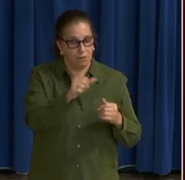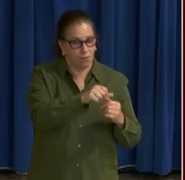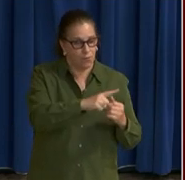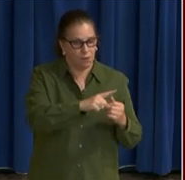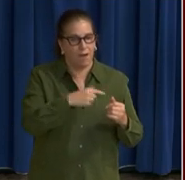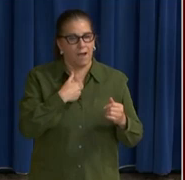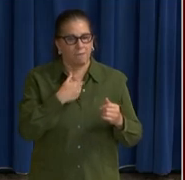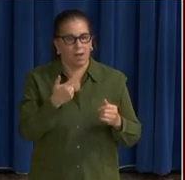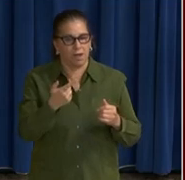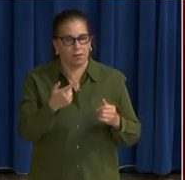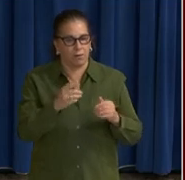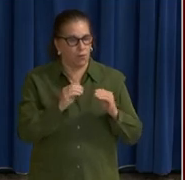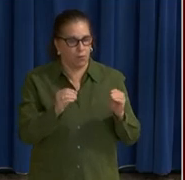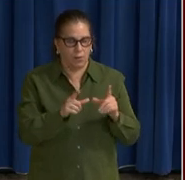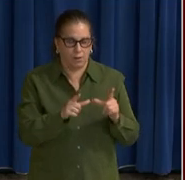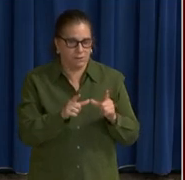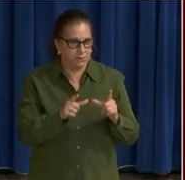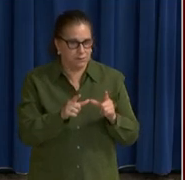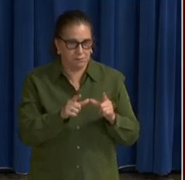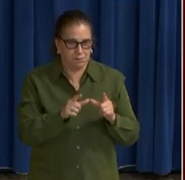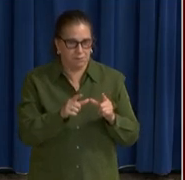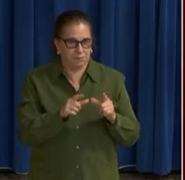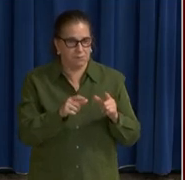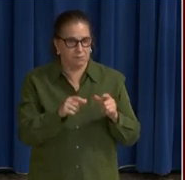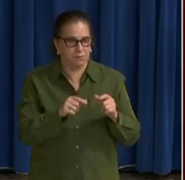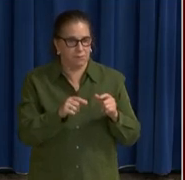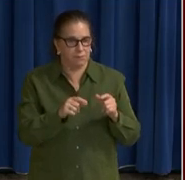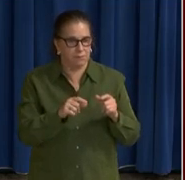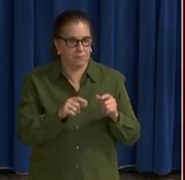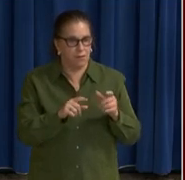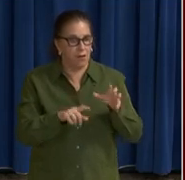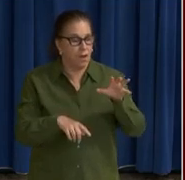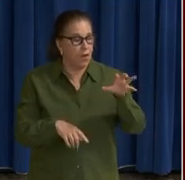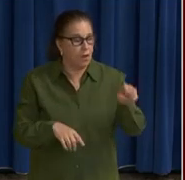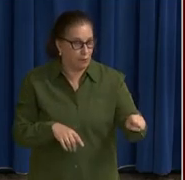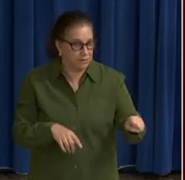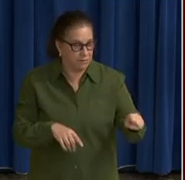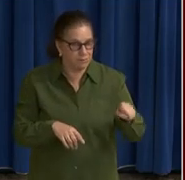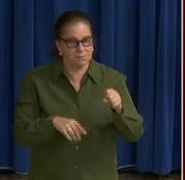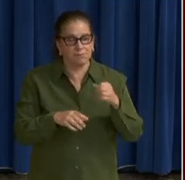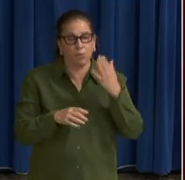no permit. We can take any questions that you all might have.